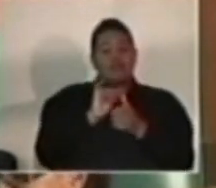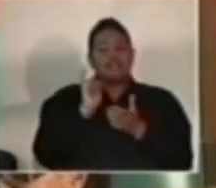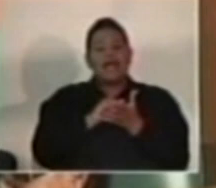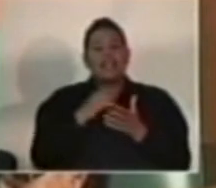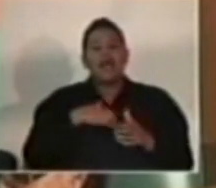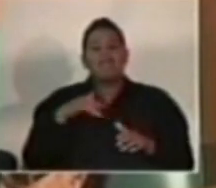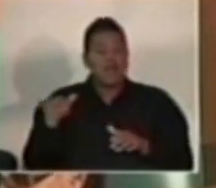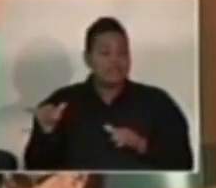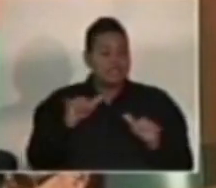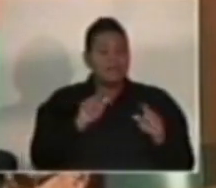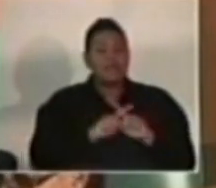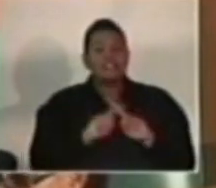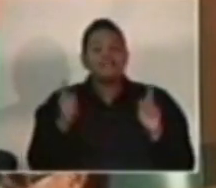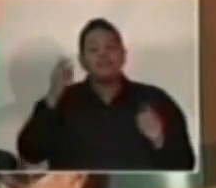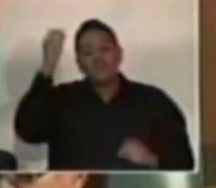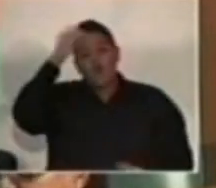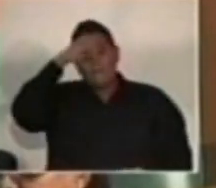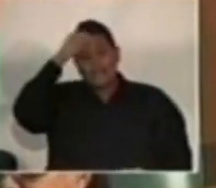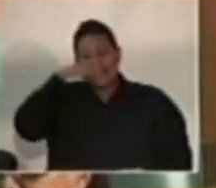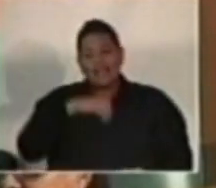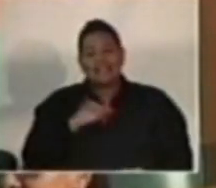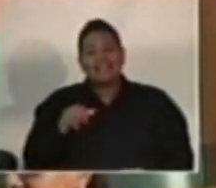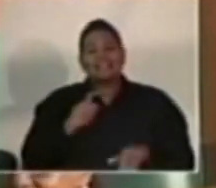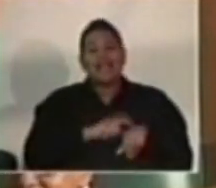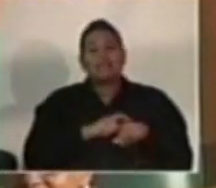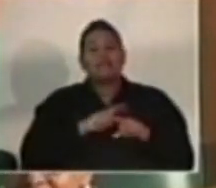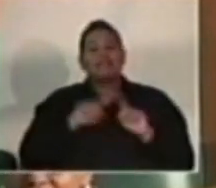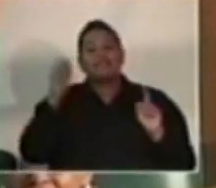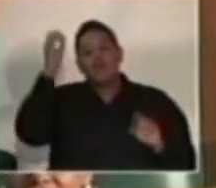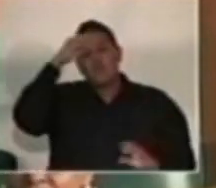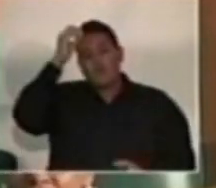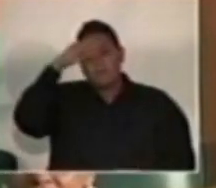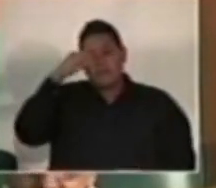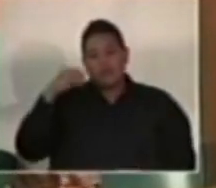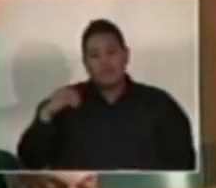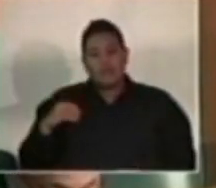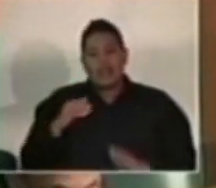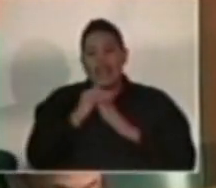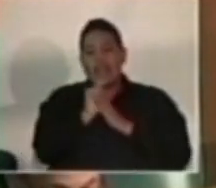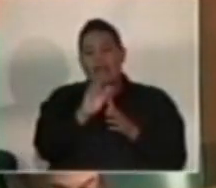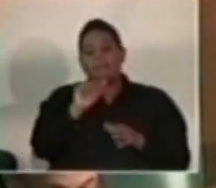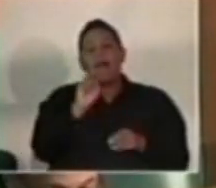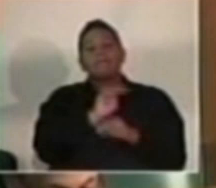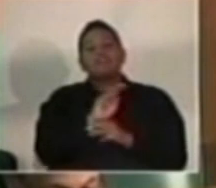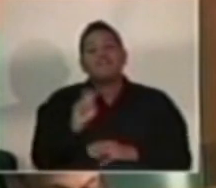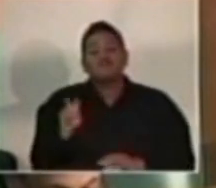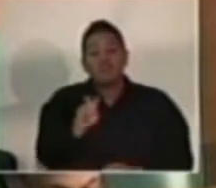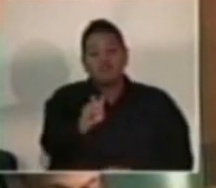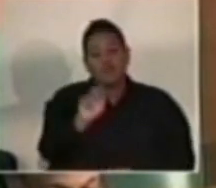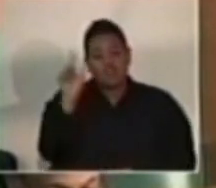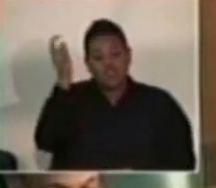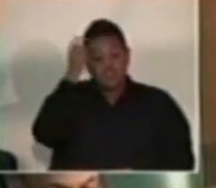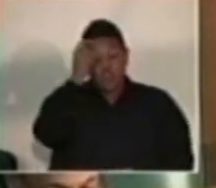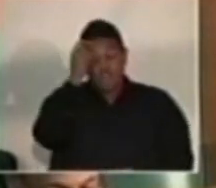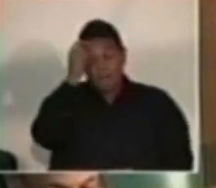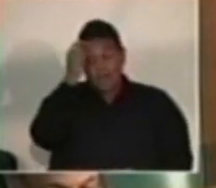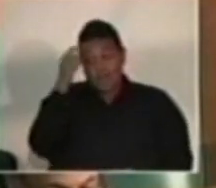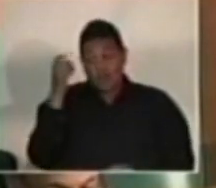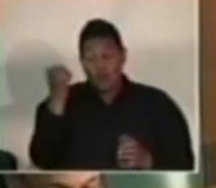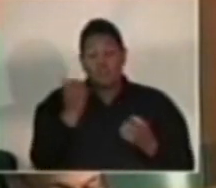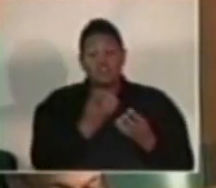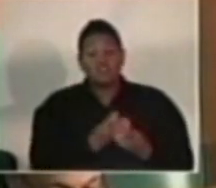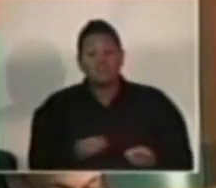similar difference in opinion, this time a difference in opinion taken by the Minister of Transport, the government sought to